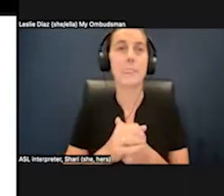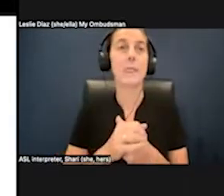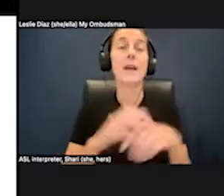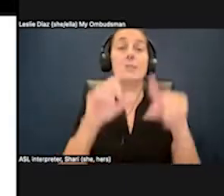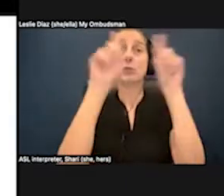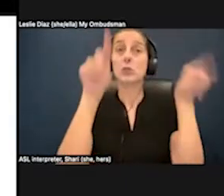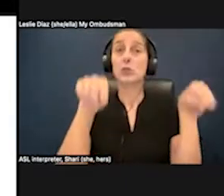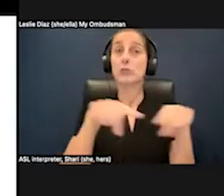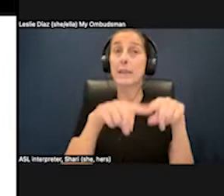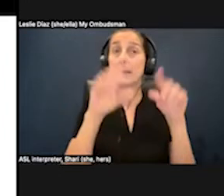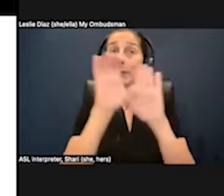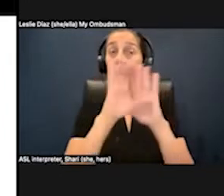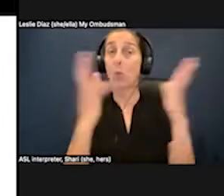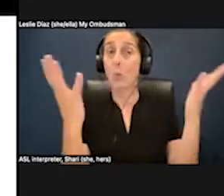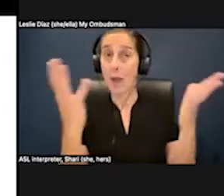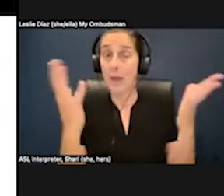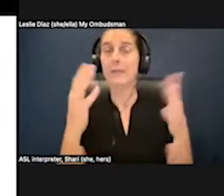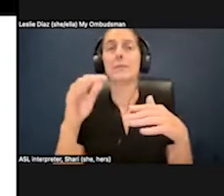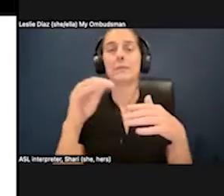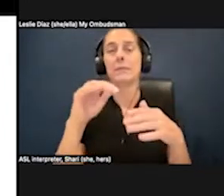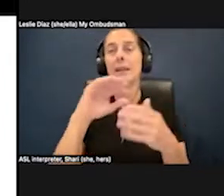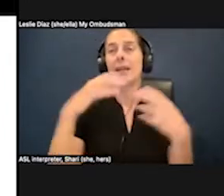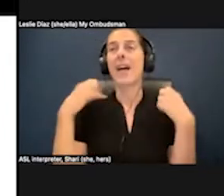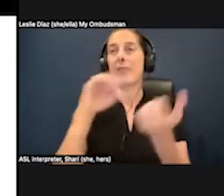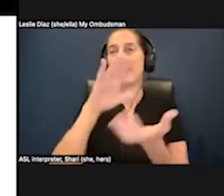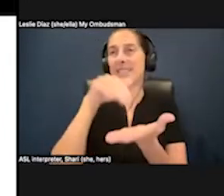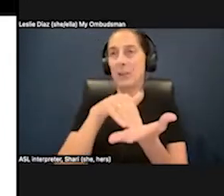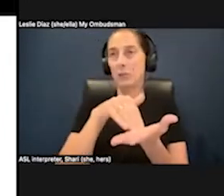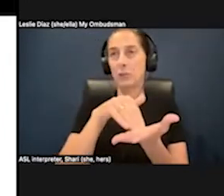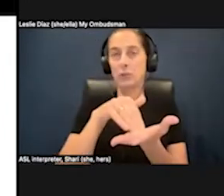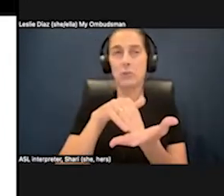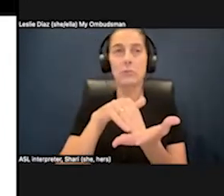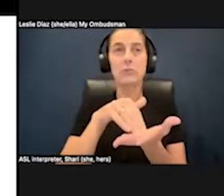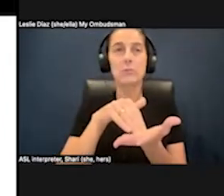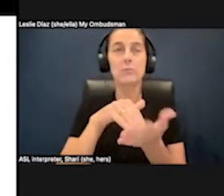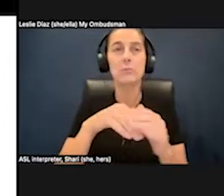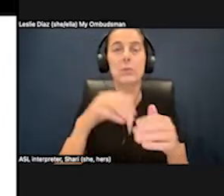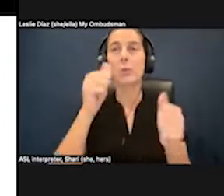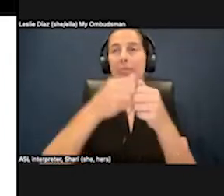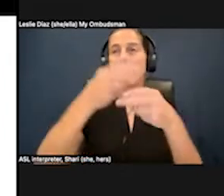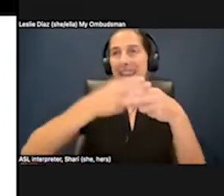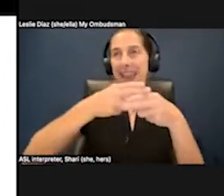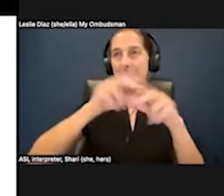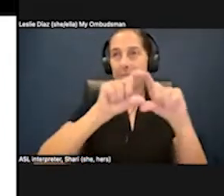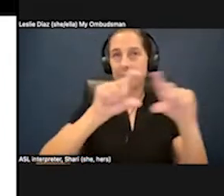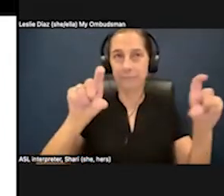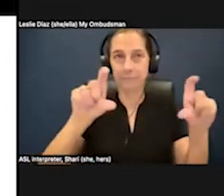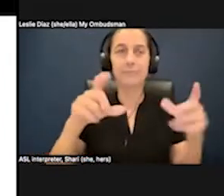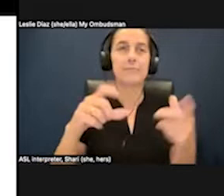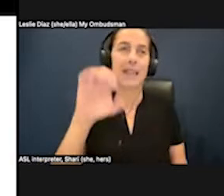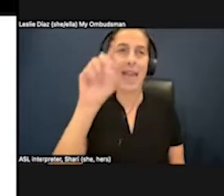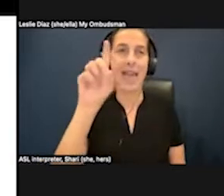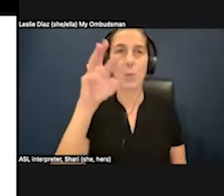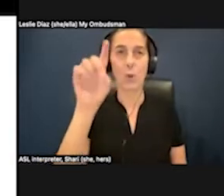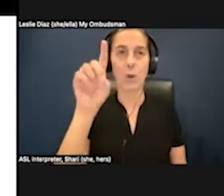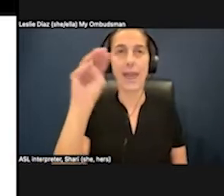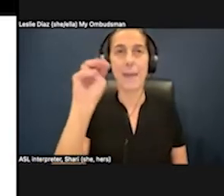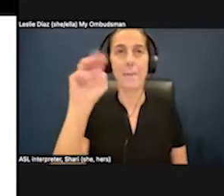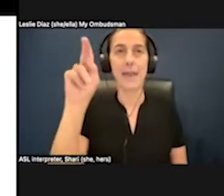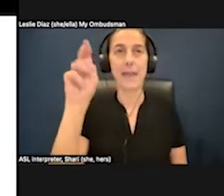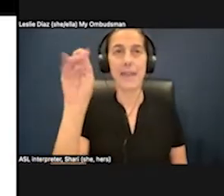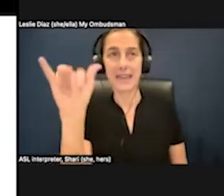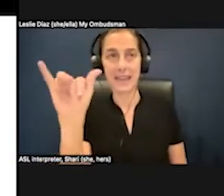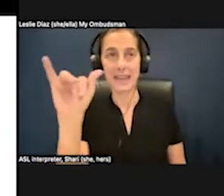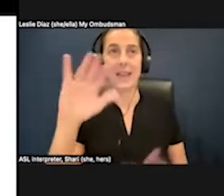picture of the Kennedy Community Health Center. And in front of it, it says that just that this is the Edward M. Kennedy Community Health Center Trans